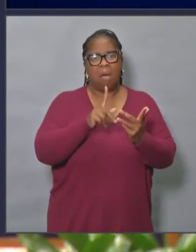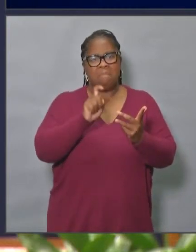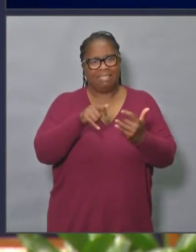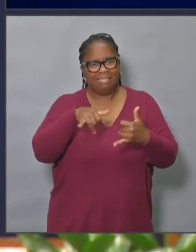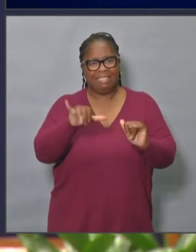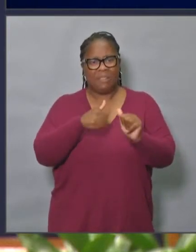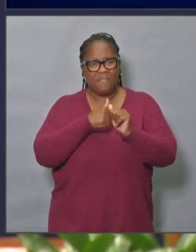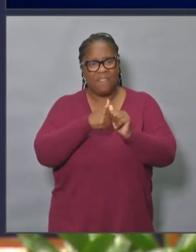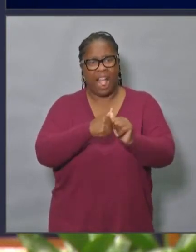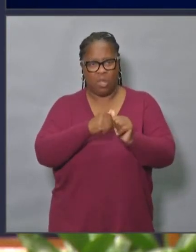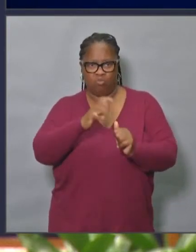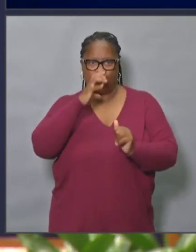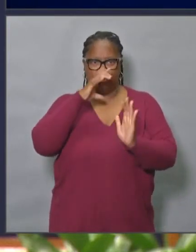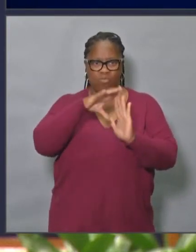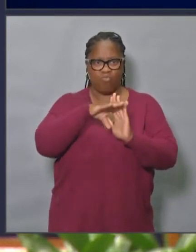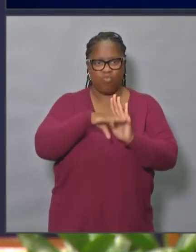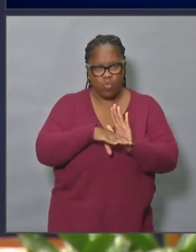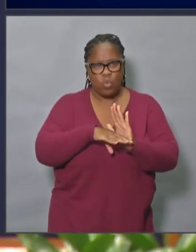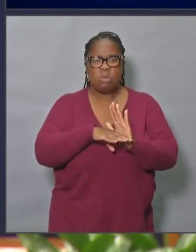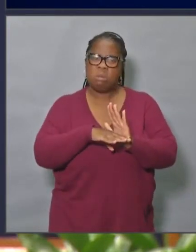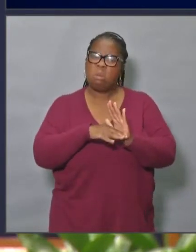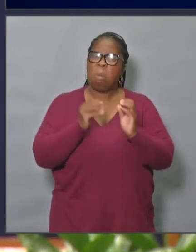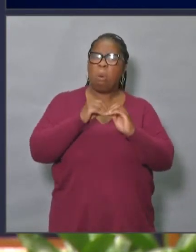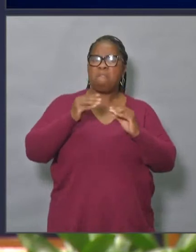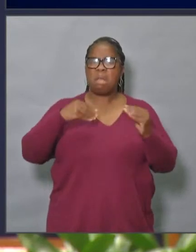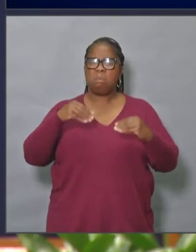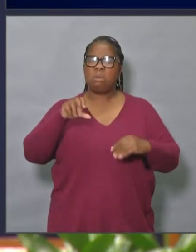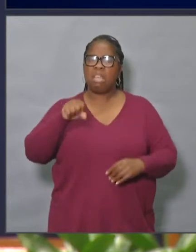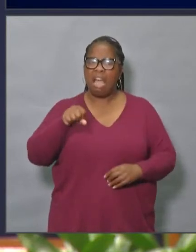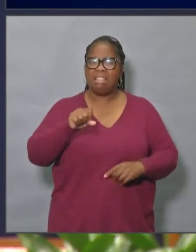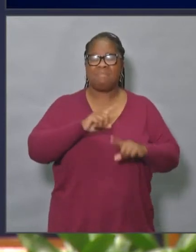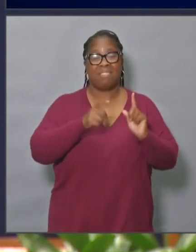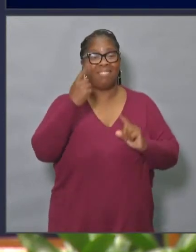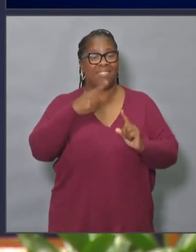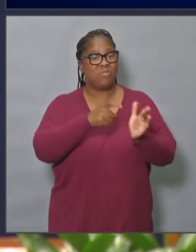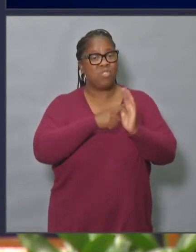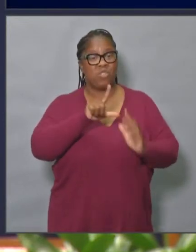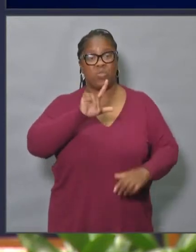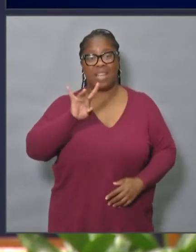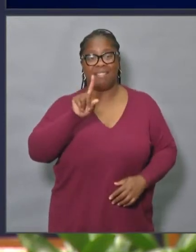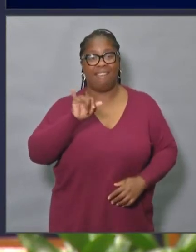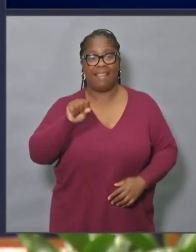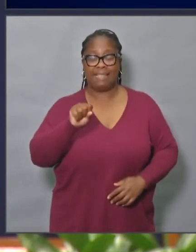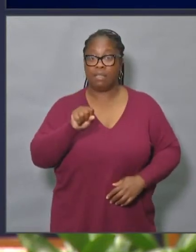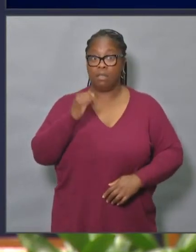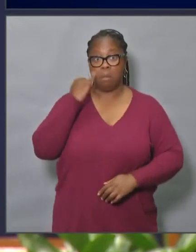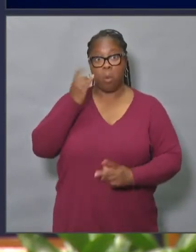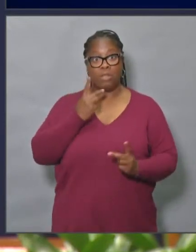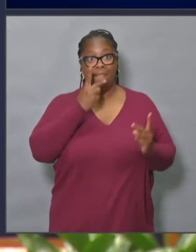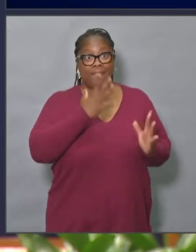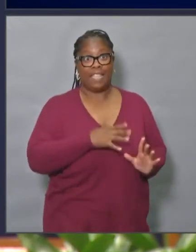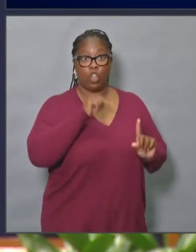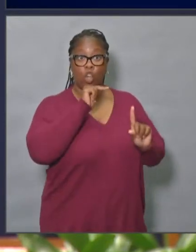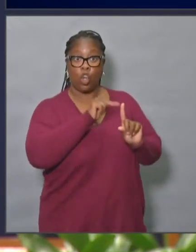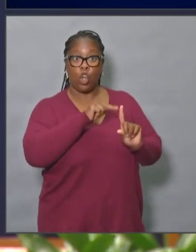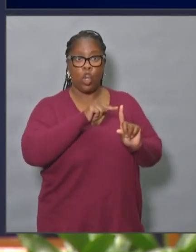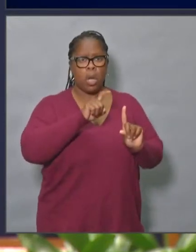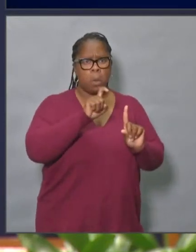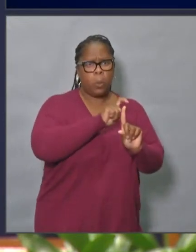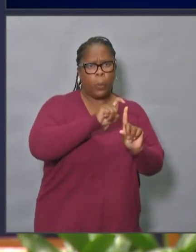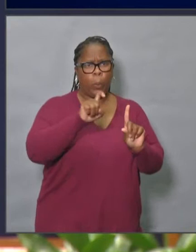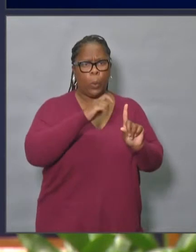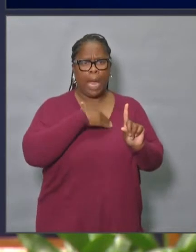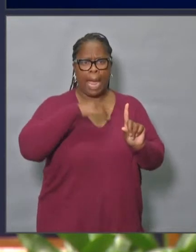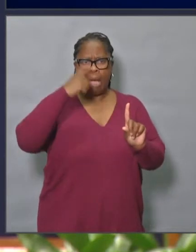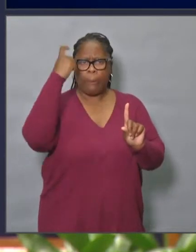out with no new cases. But visitors with fever or COVID-19 symptoms will not be permitted to enter into